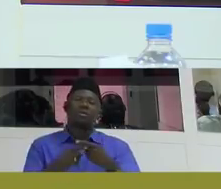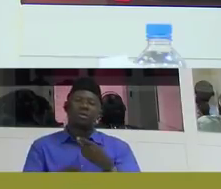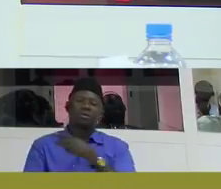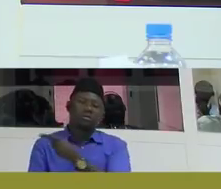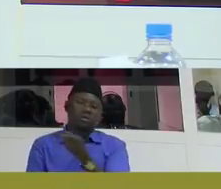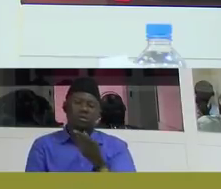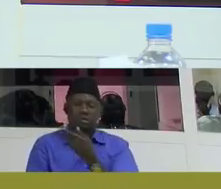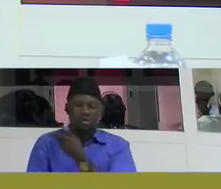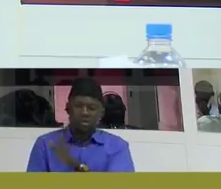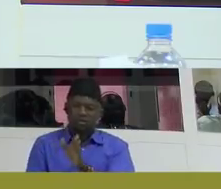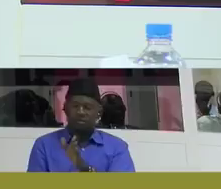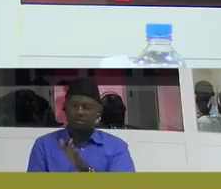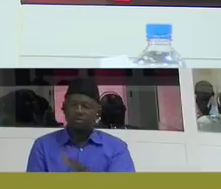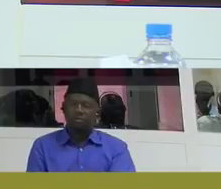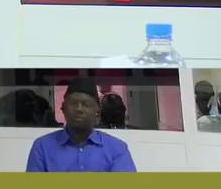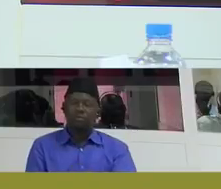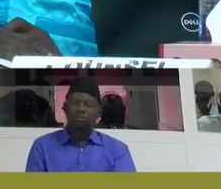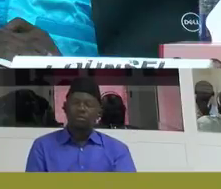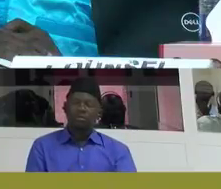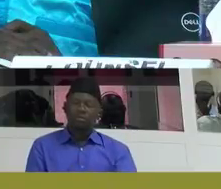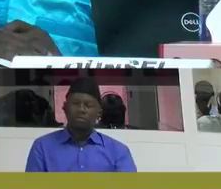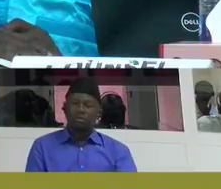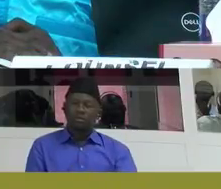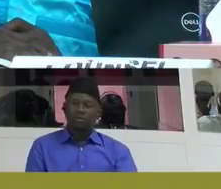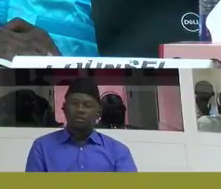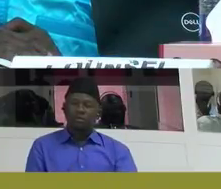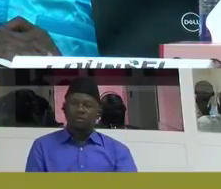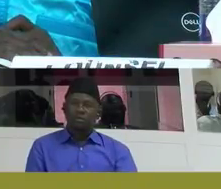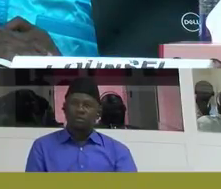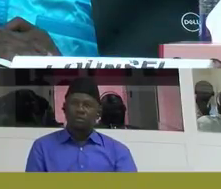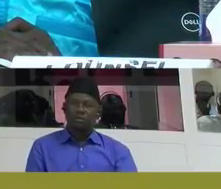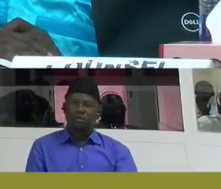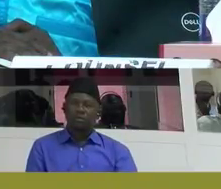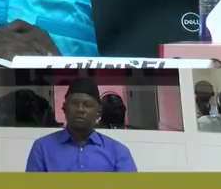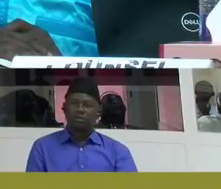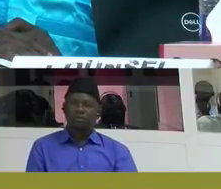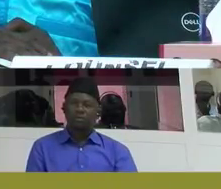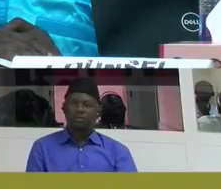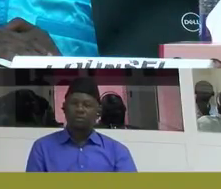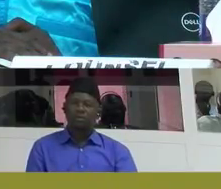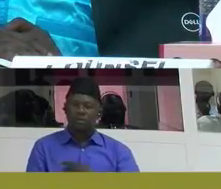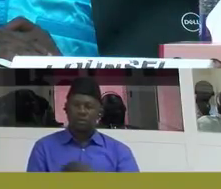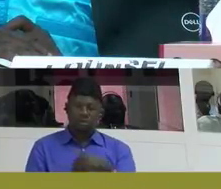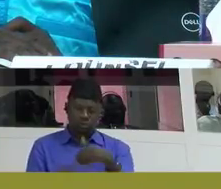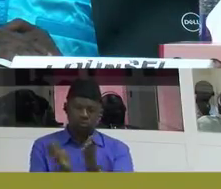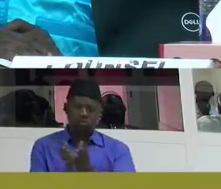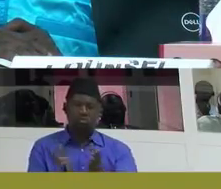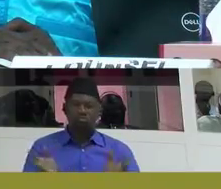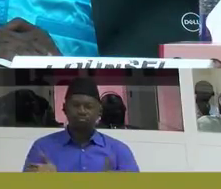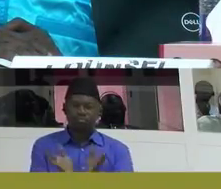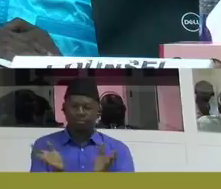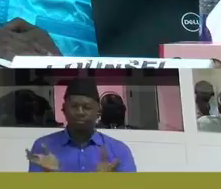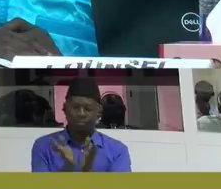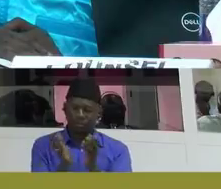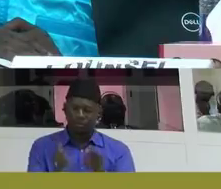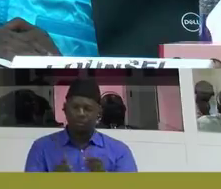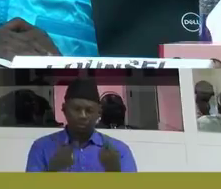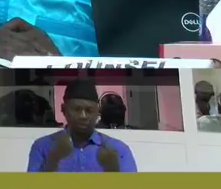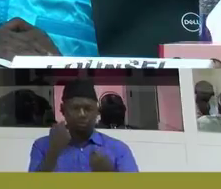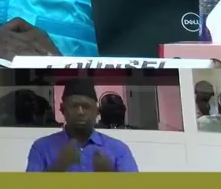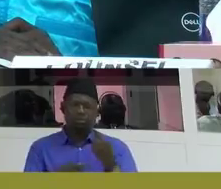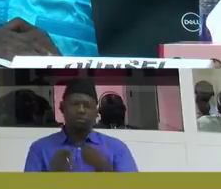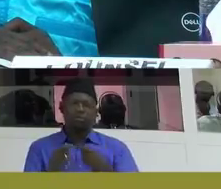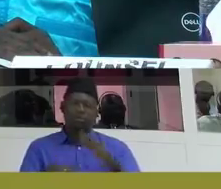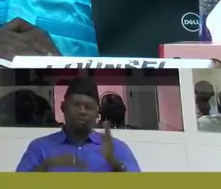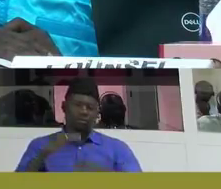left. They gradually gathered again, and the drumming